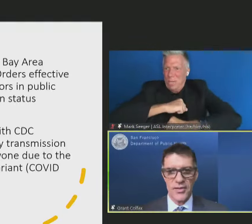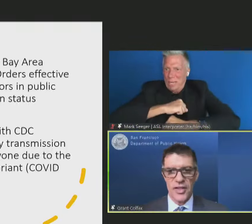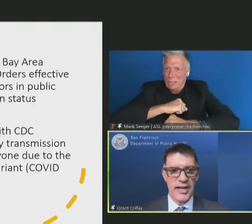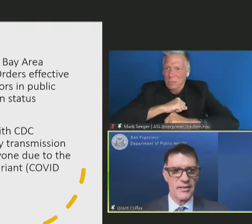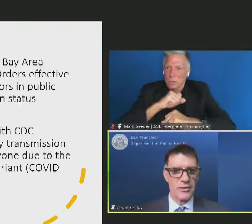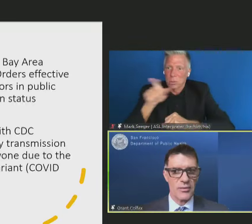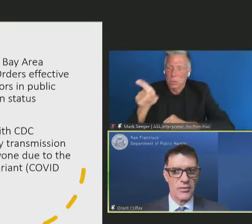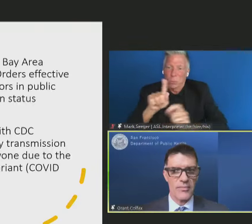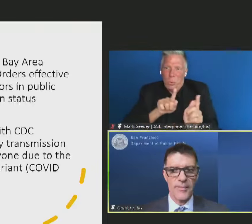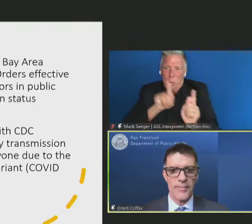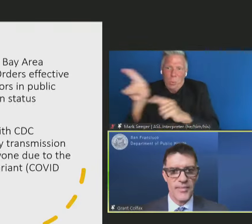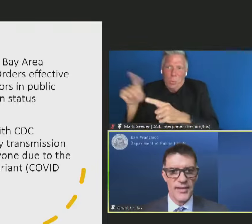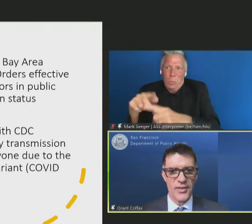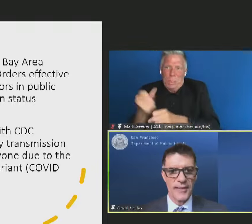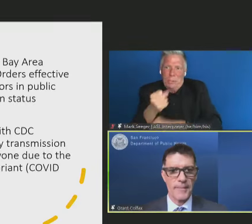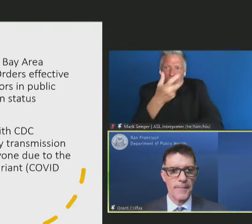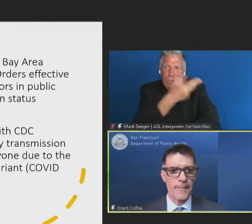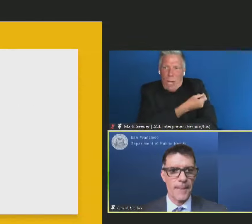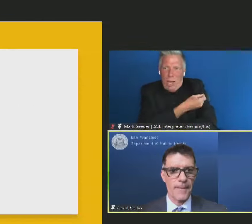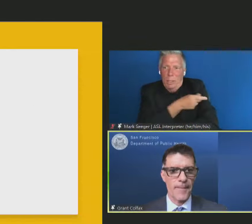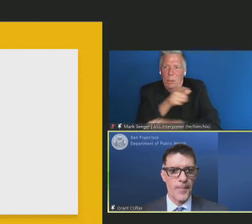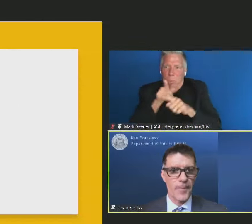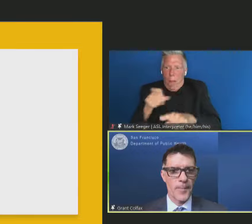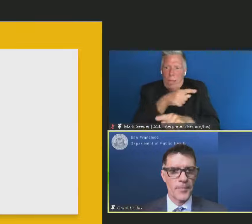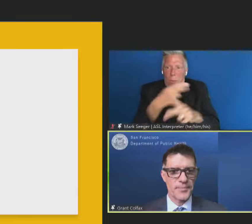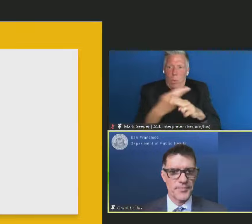of a shot. Next slide.